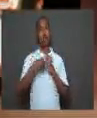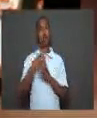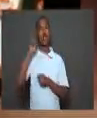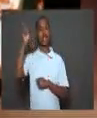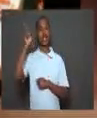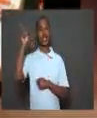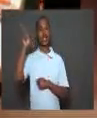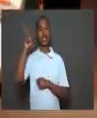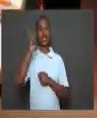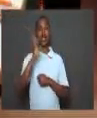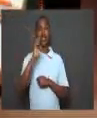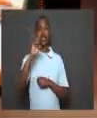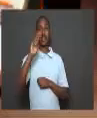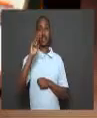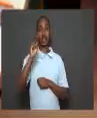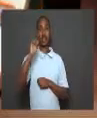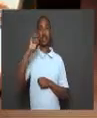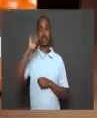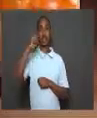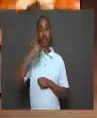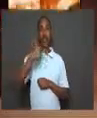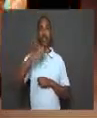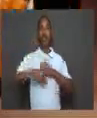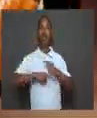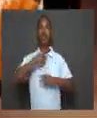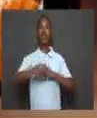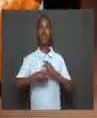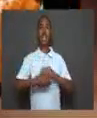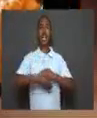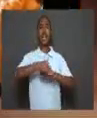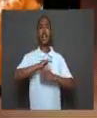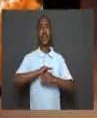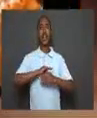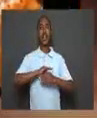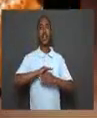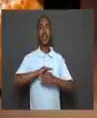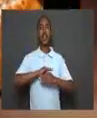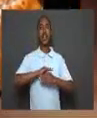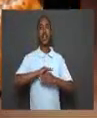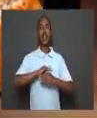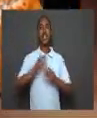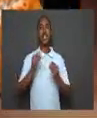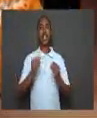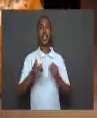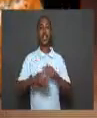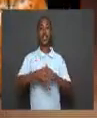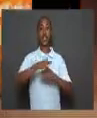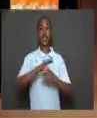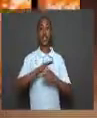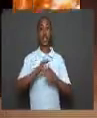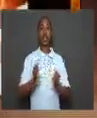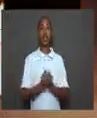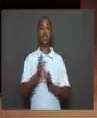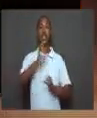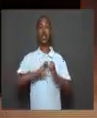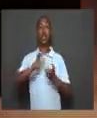Crusting also includes a process of covering the grain surface of the leather with a chemical